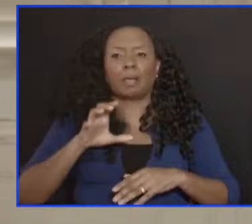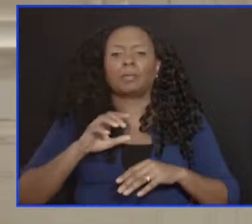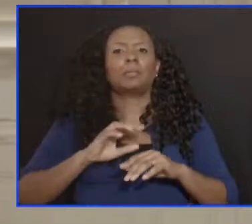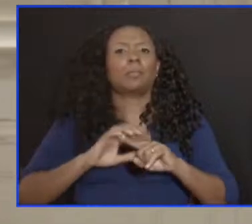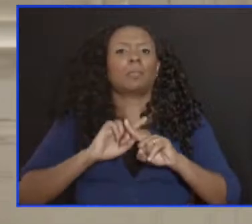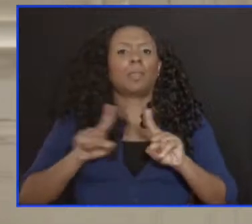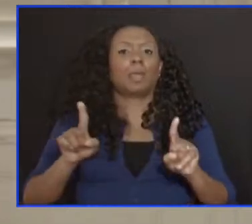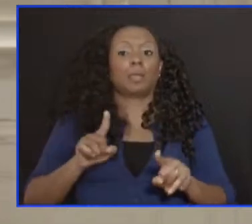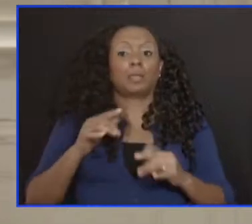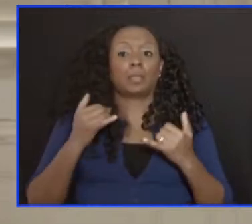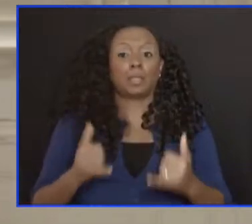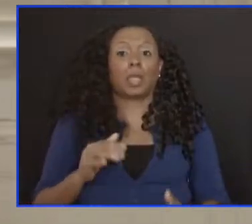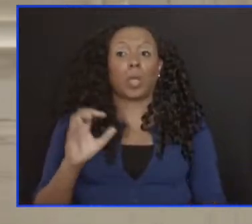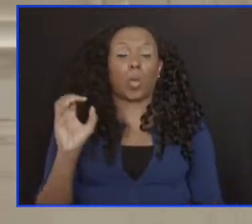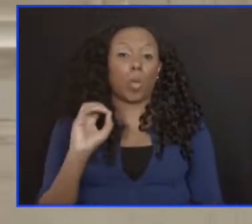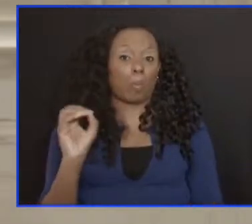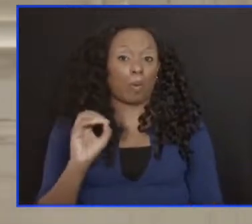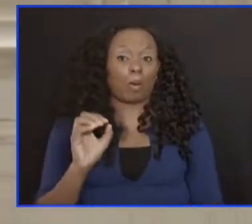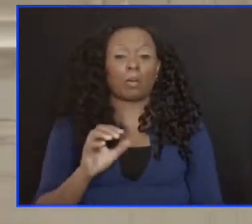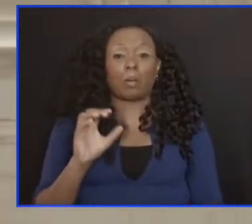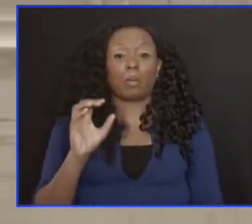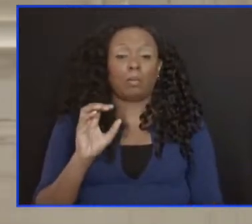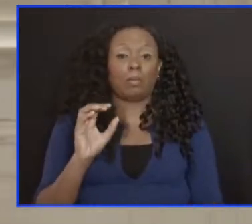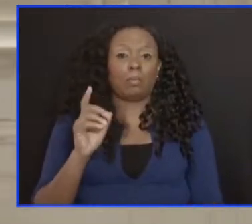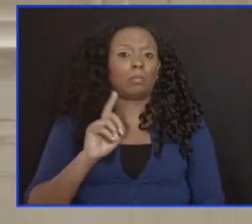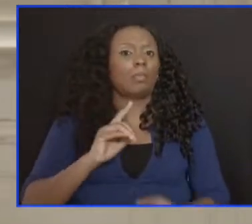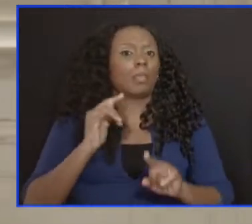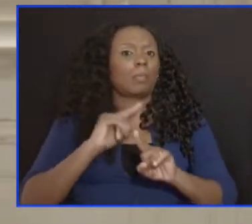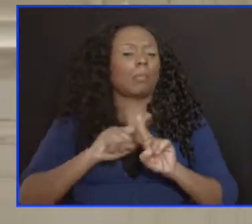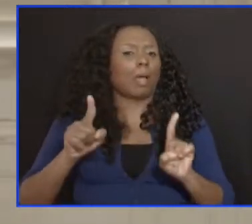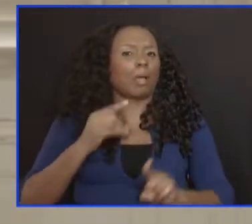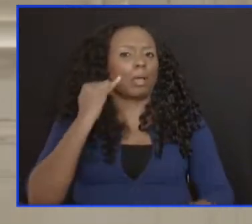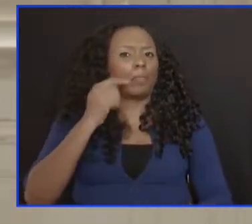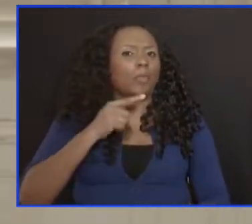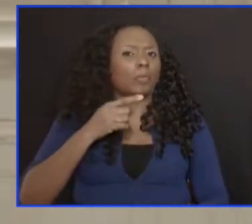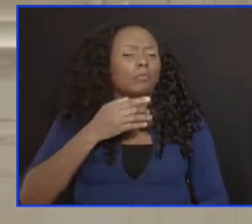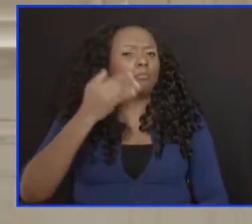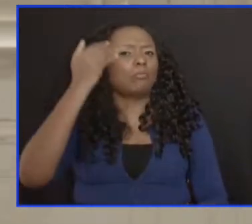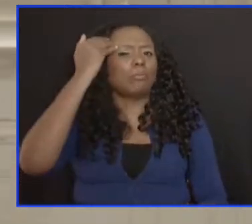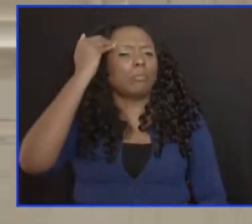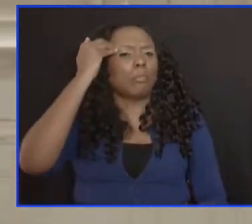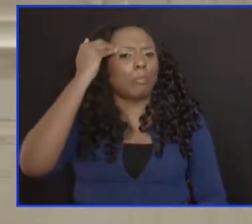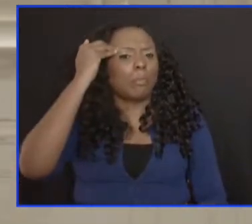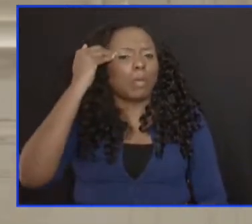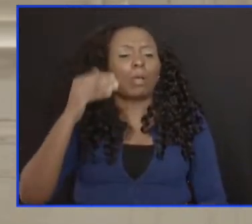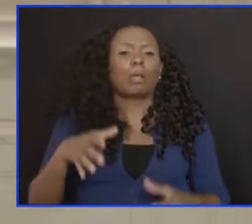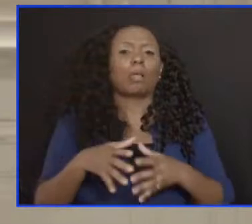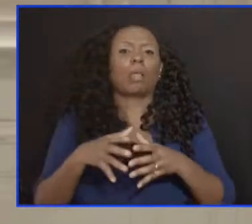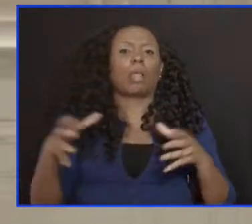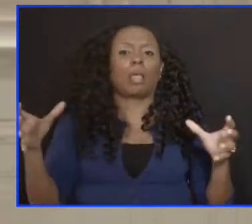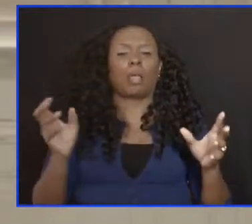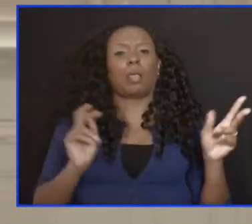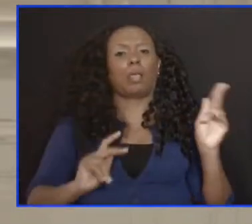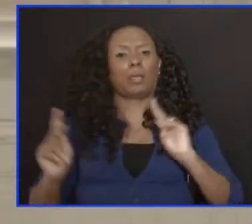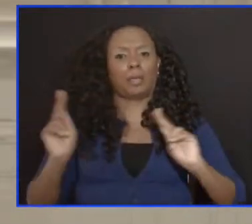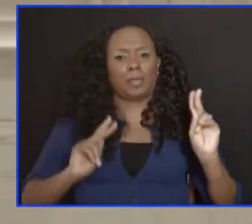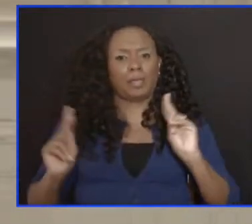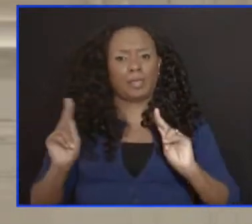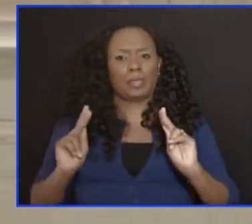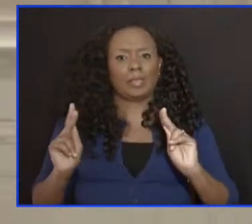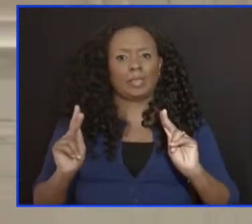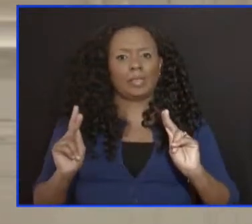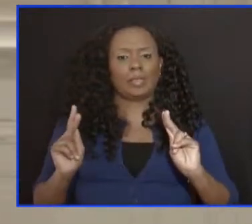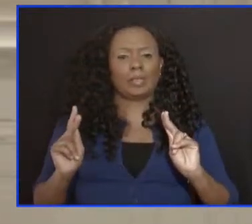Omicron, I said there were 39 deaths, but I think everybody who's listening to me today will well know the large amount of people in this population who've